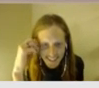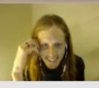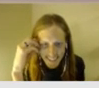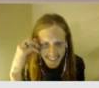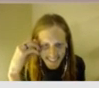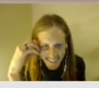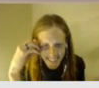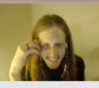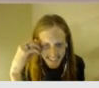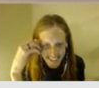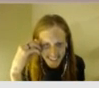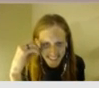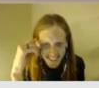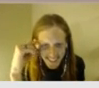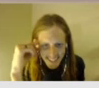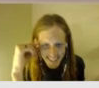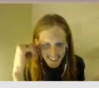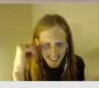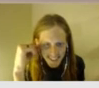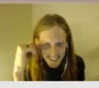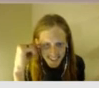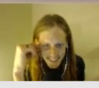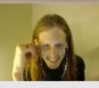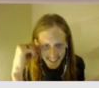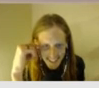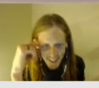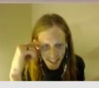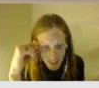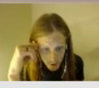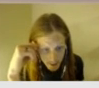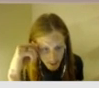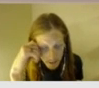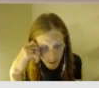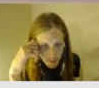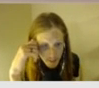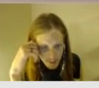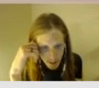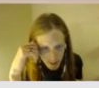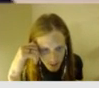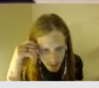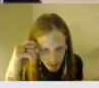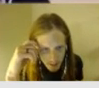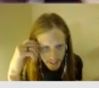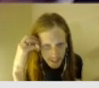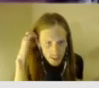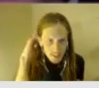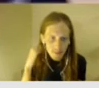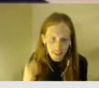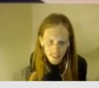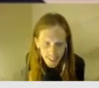She's my muse. She's my everything. So. Curator. And my curator, she just says yes. Oh, that would be a good song. Those are good song lyrics.